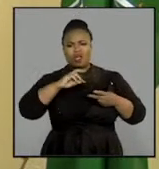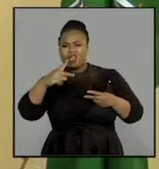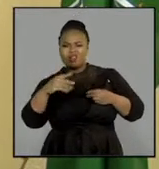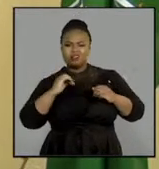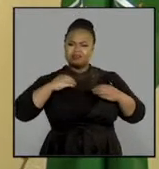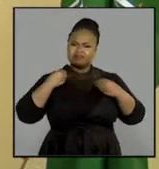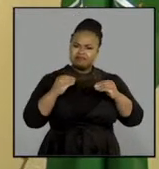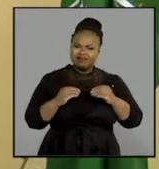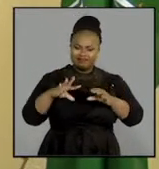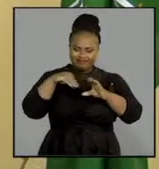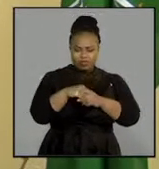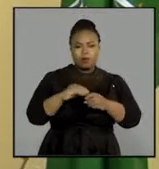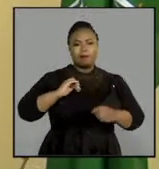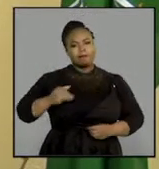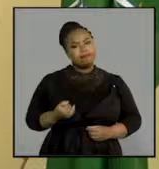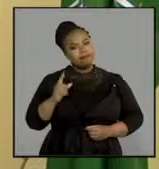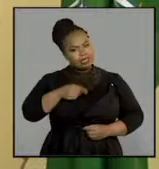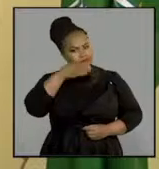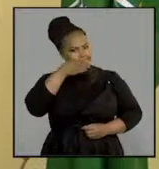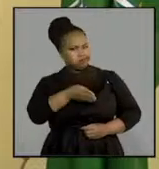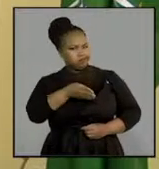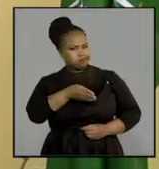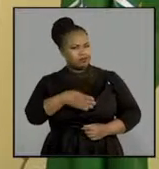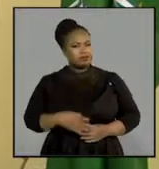or operated businesses.